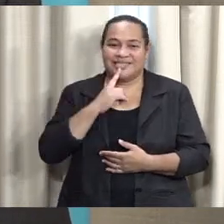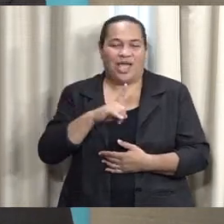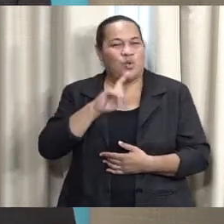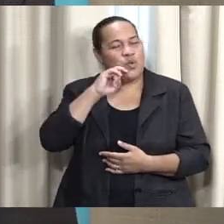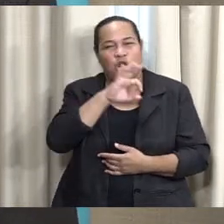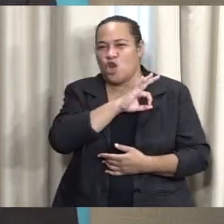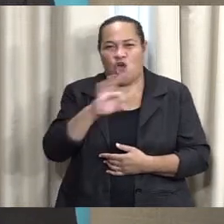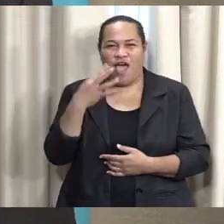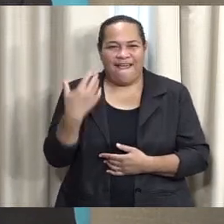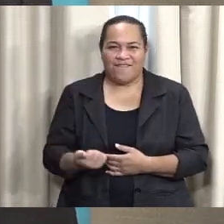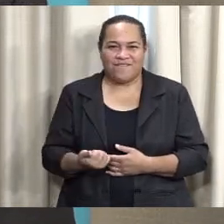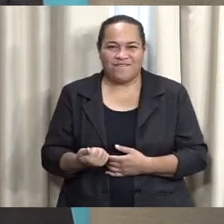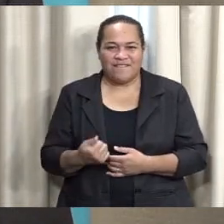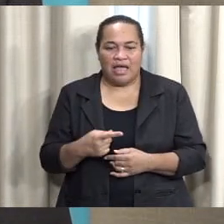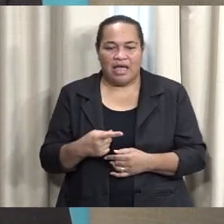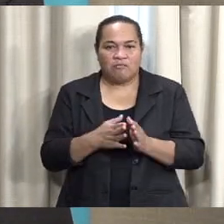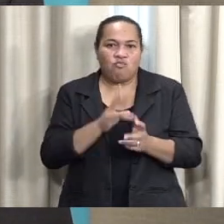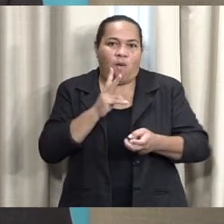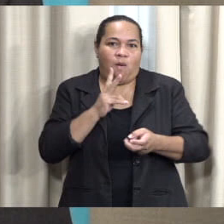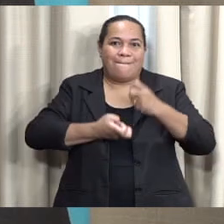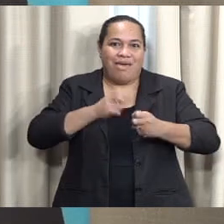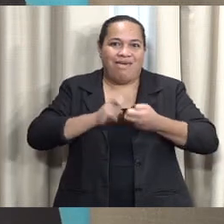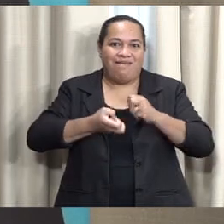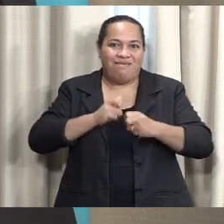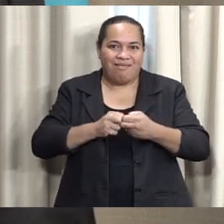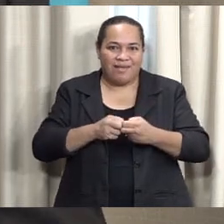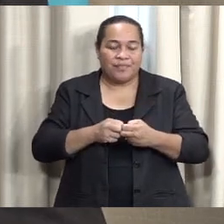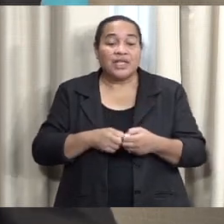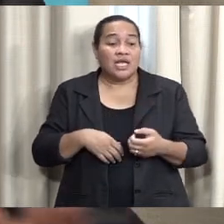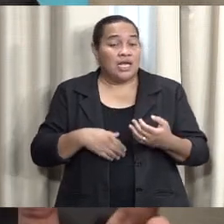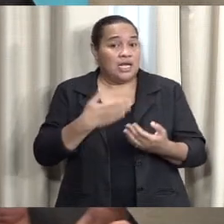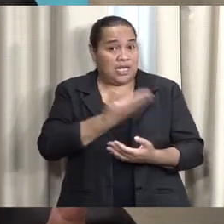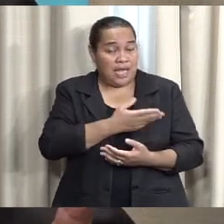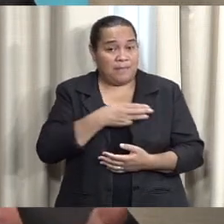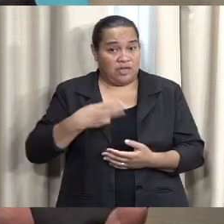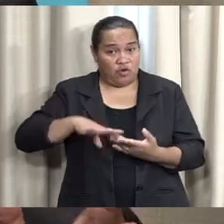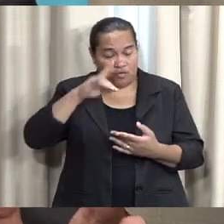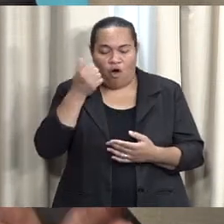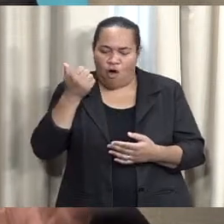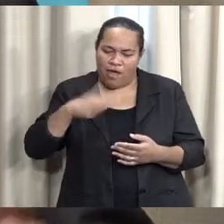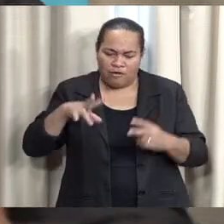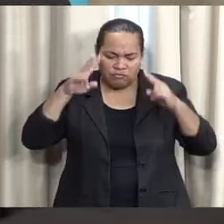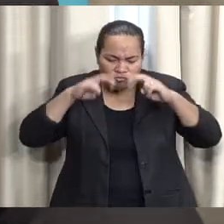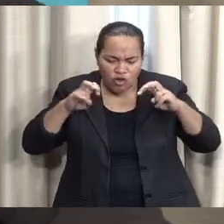any setbacks. He has looked at the whole distribution